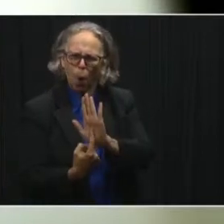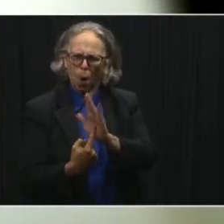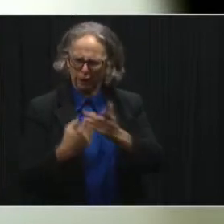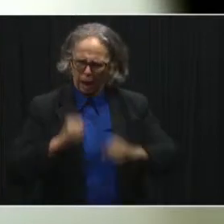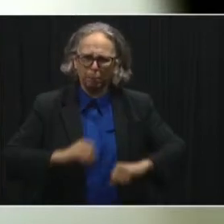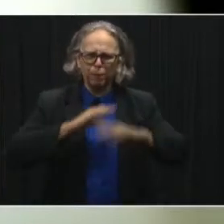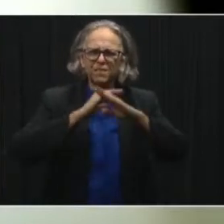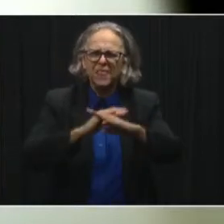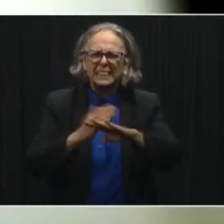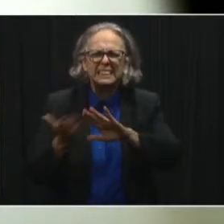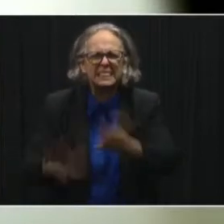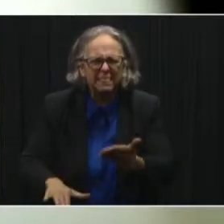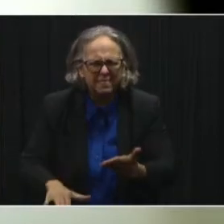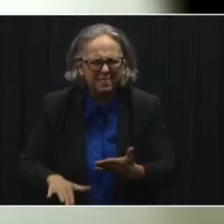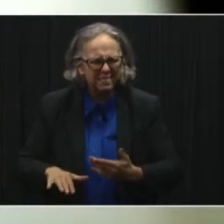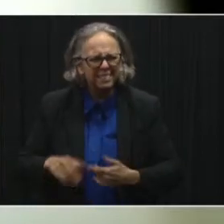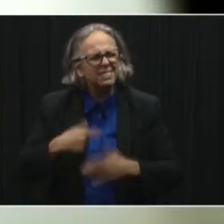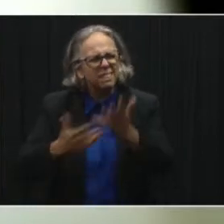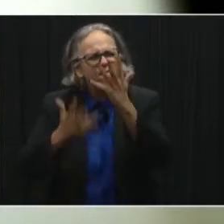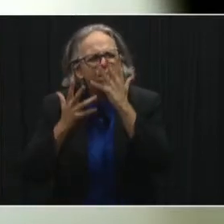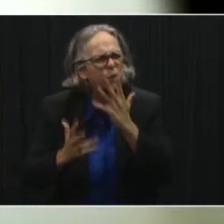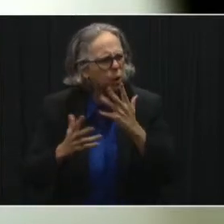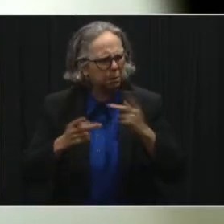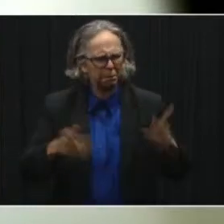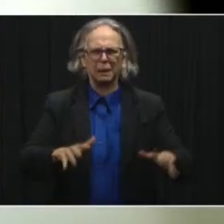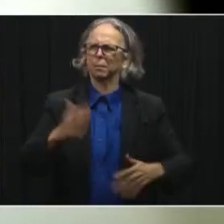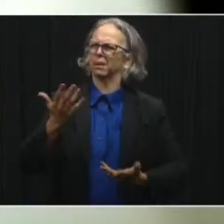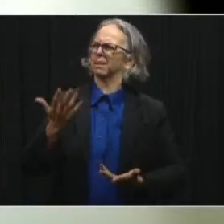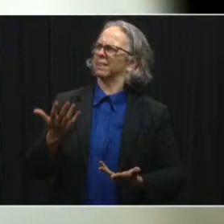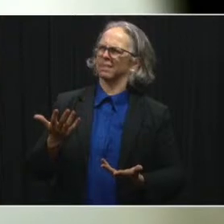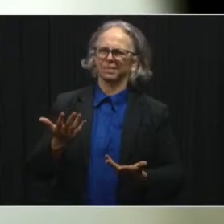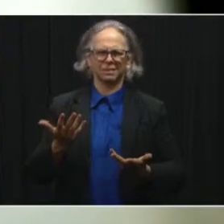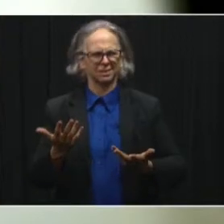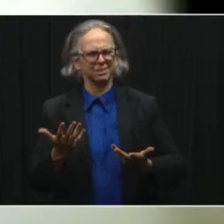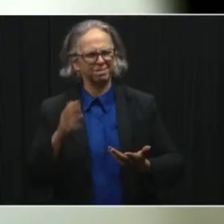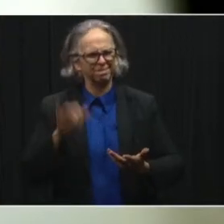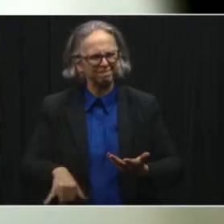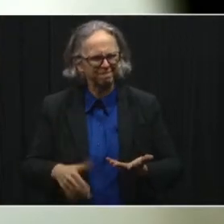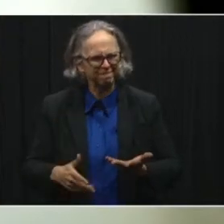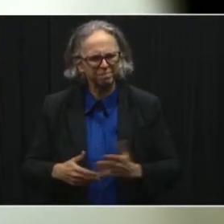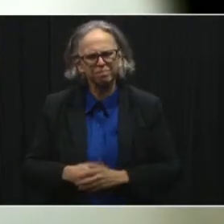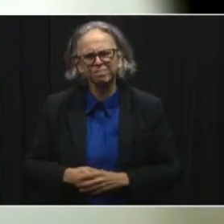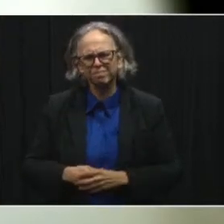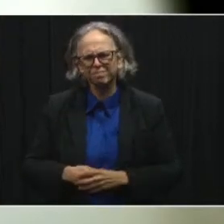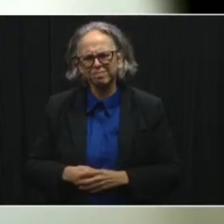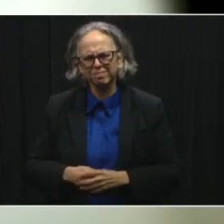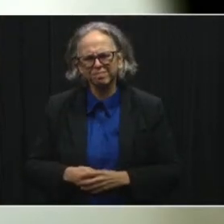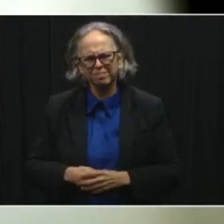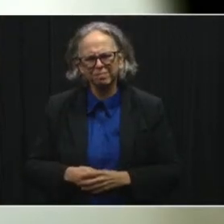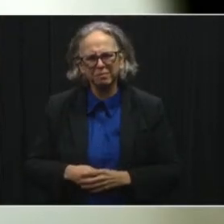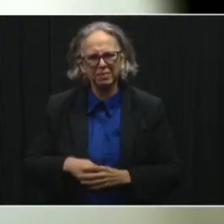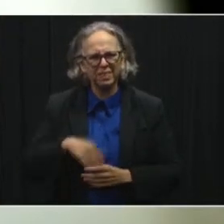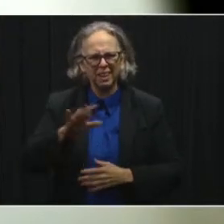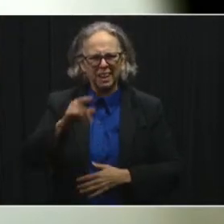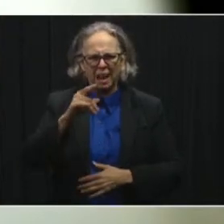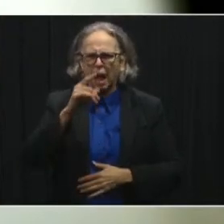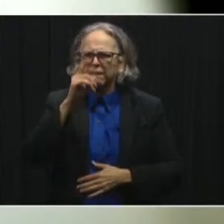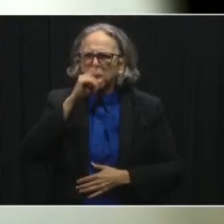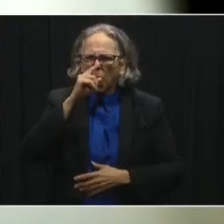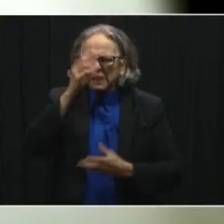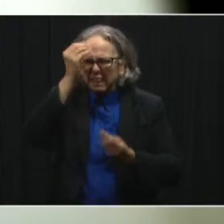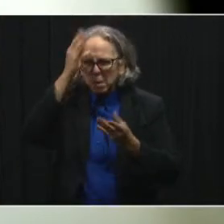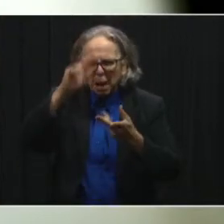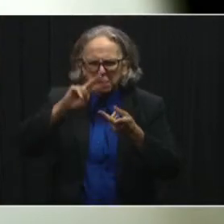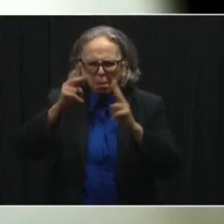that's unfortunate. And I think if we could limit the amount of false information that is out